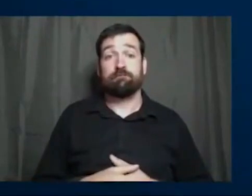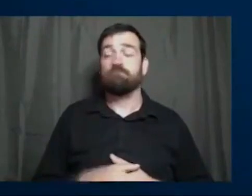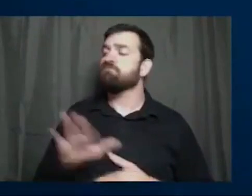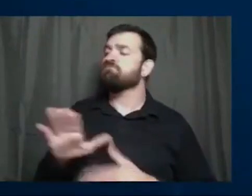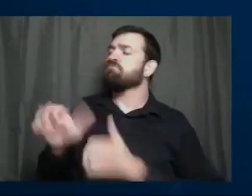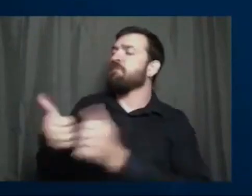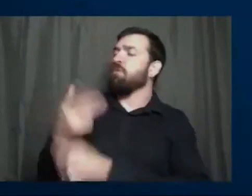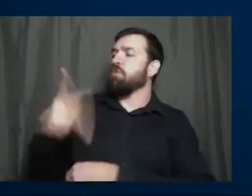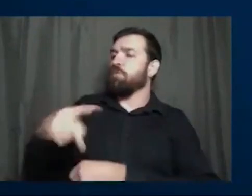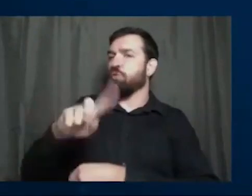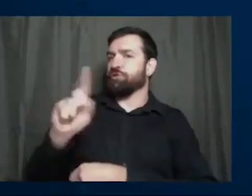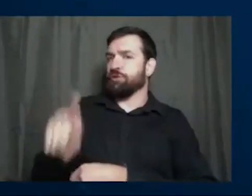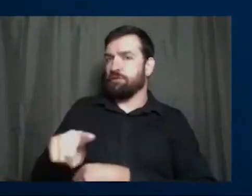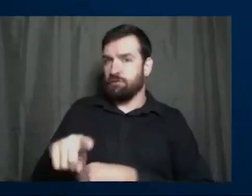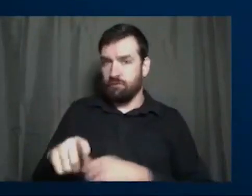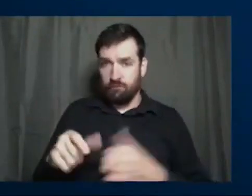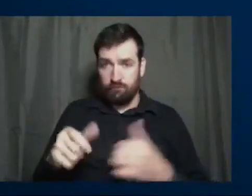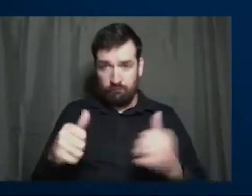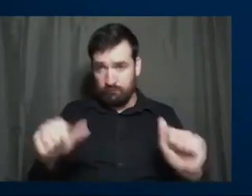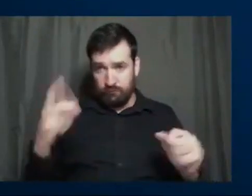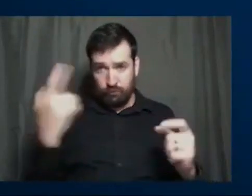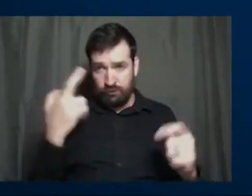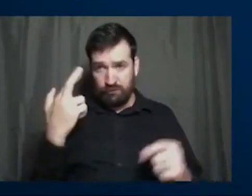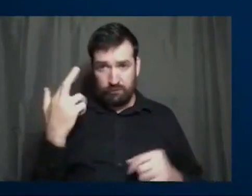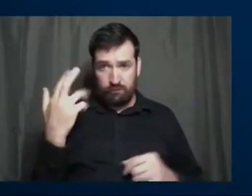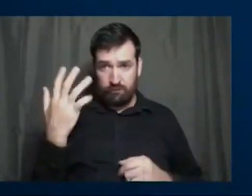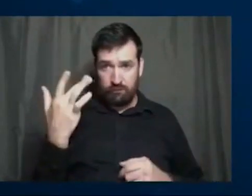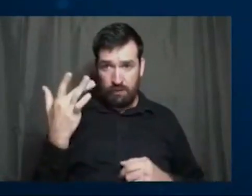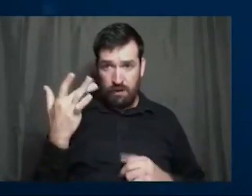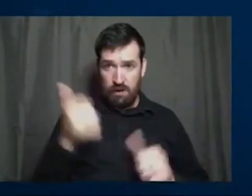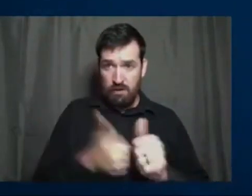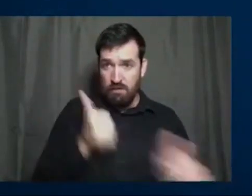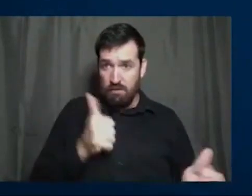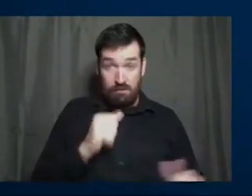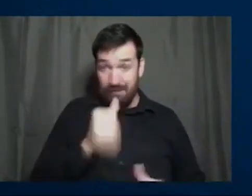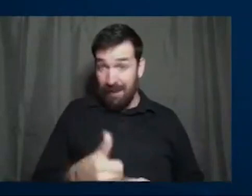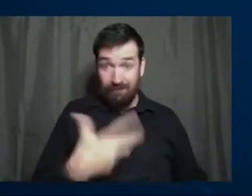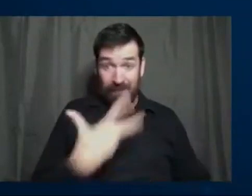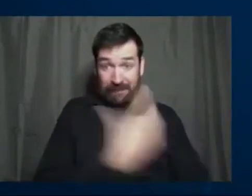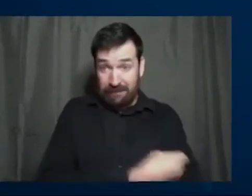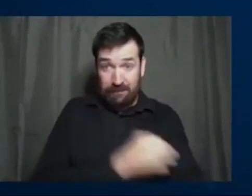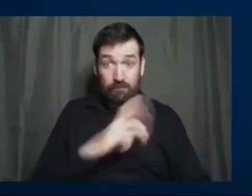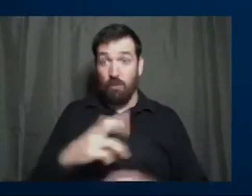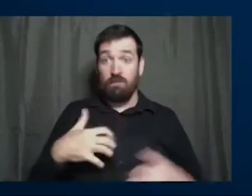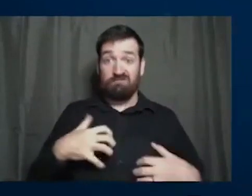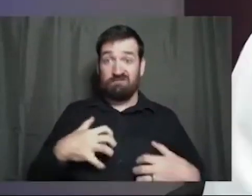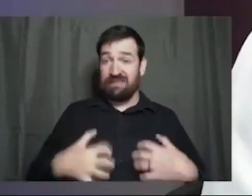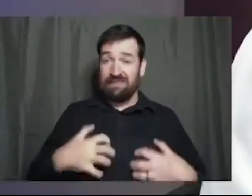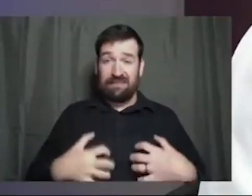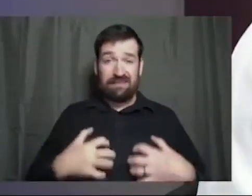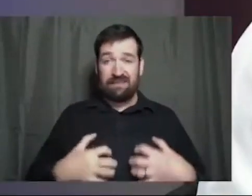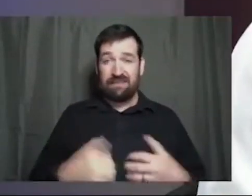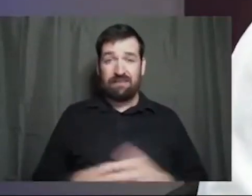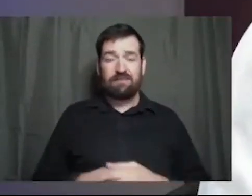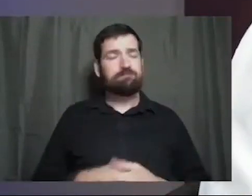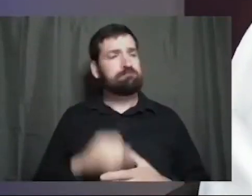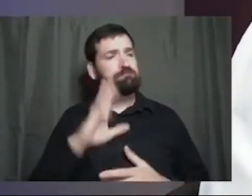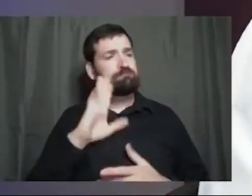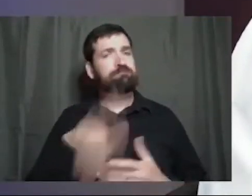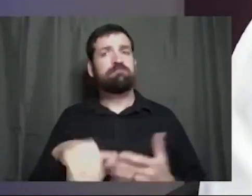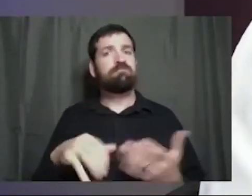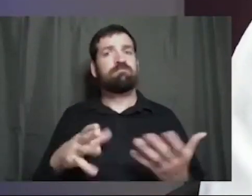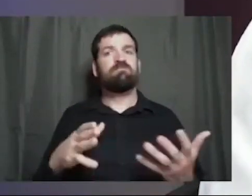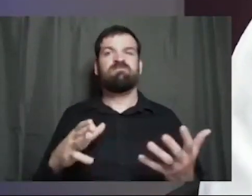is, do they have reasons for why they are avoiding the vaccine right now or hesitant? You know, I think that's a